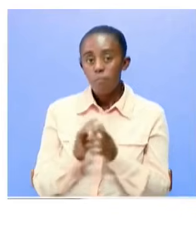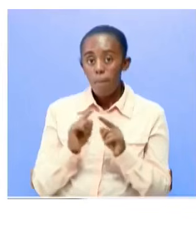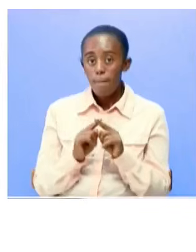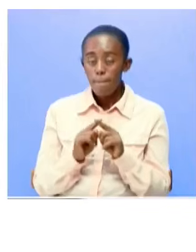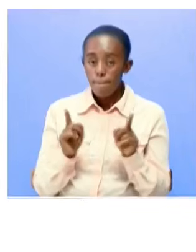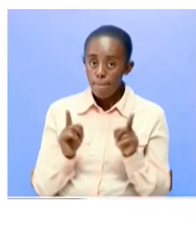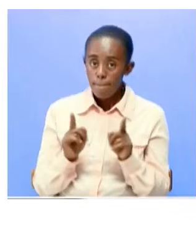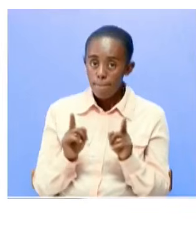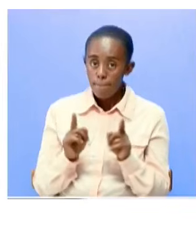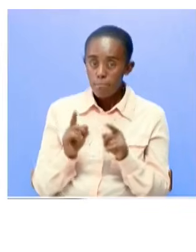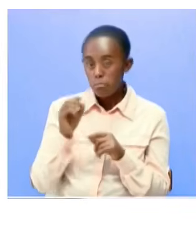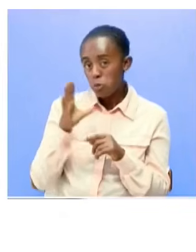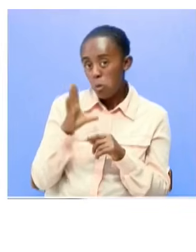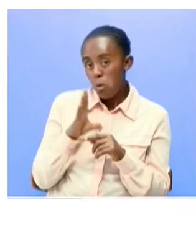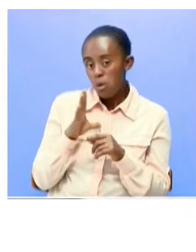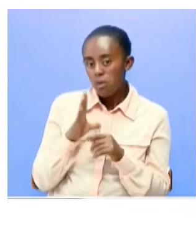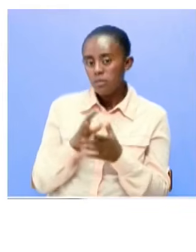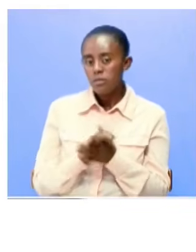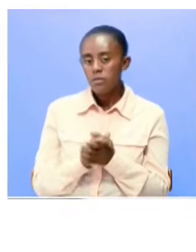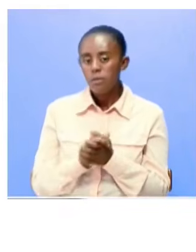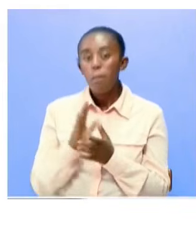by someone else.